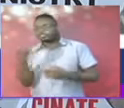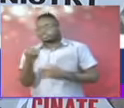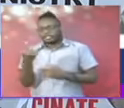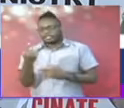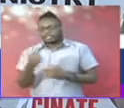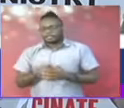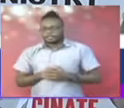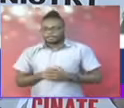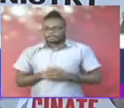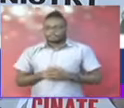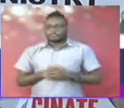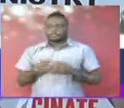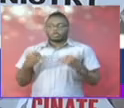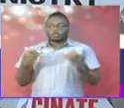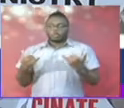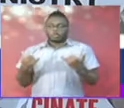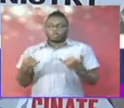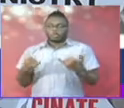102.